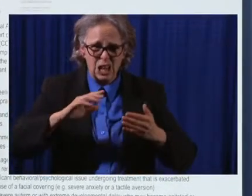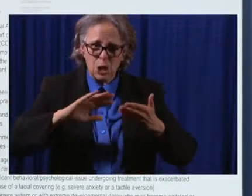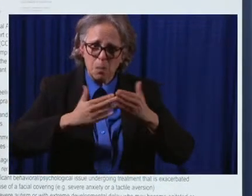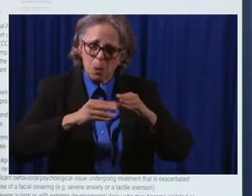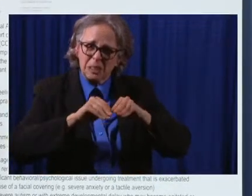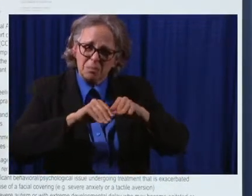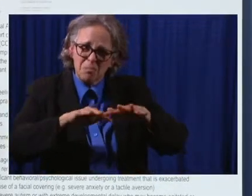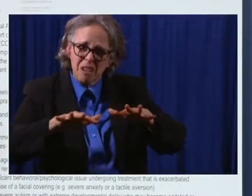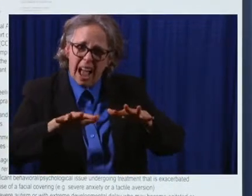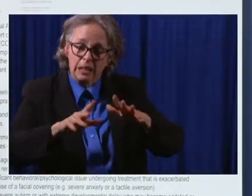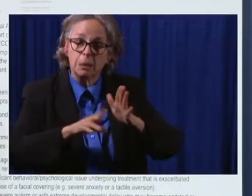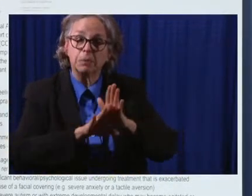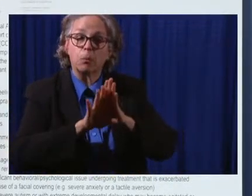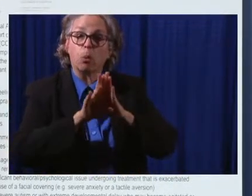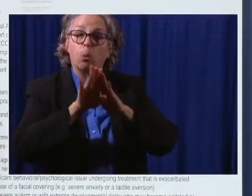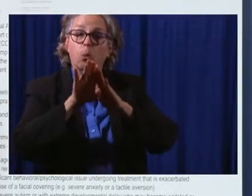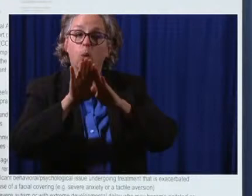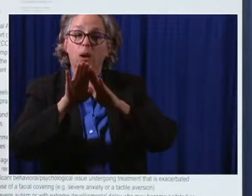it.